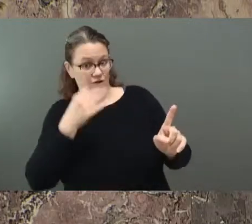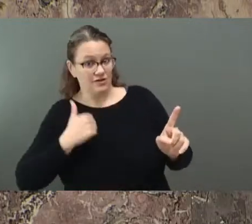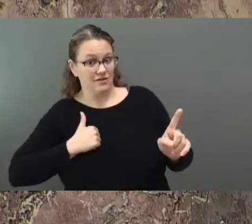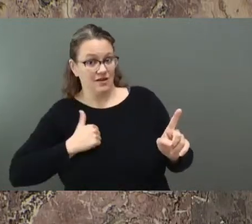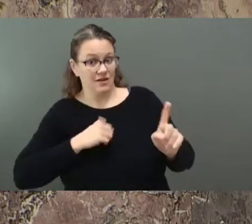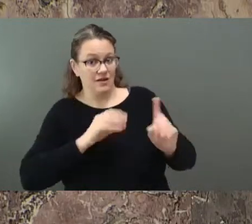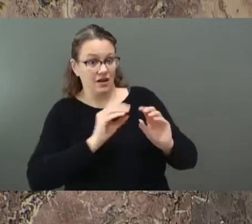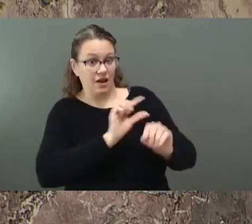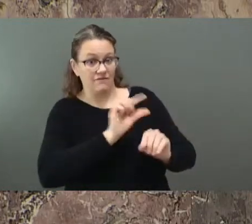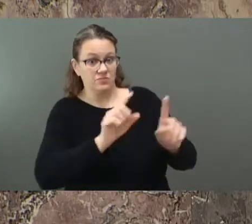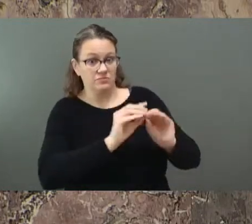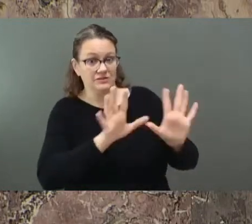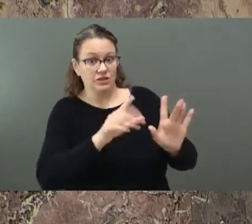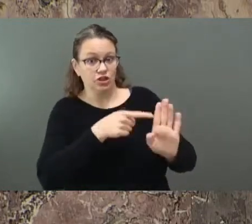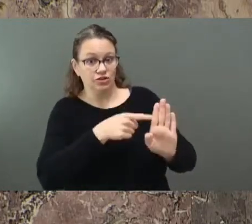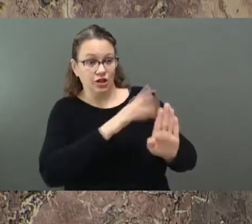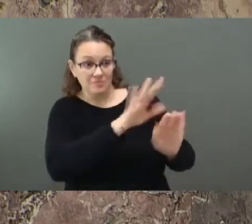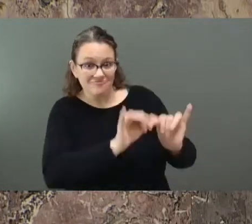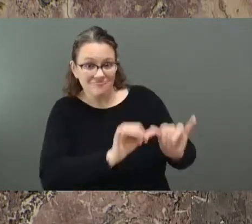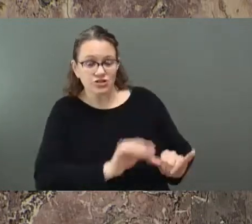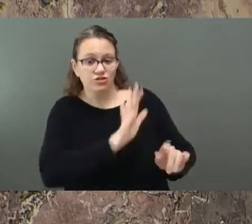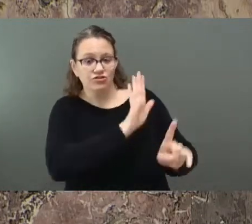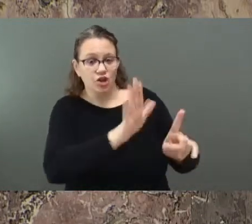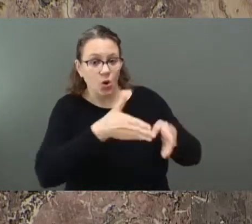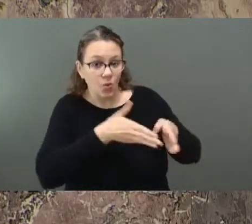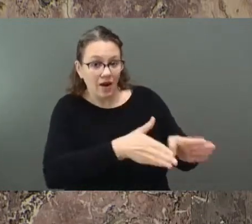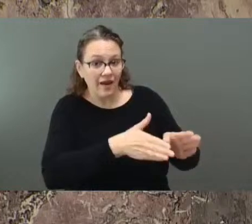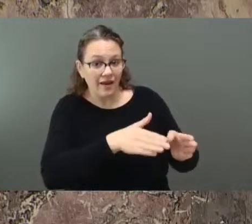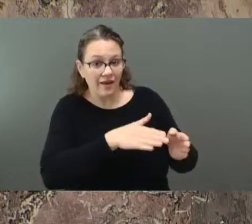it right. They're going to work with us so they get it right too.